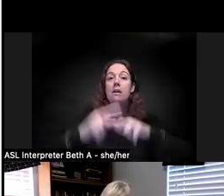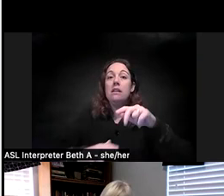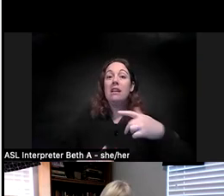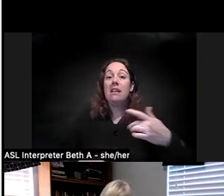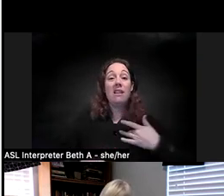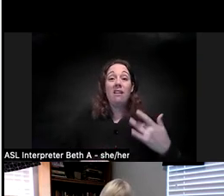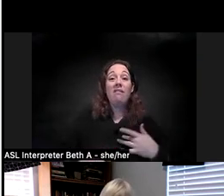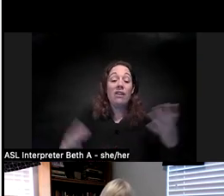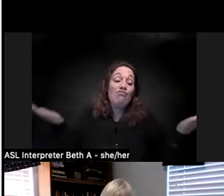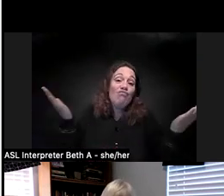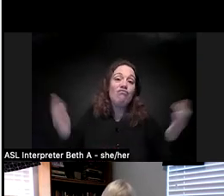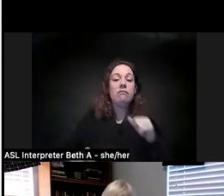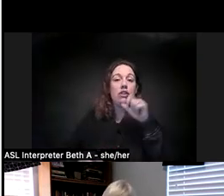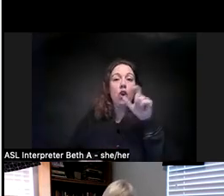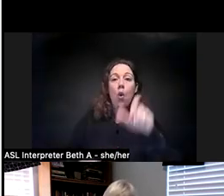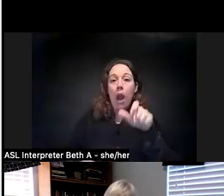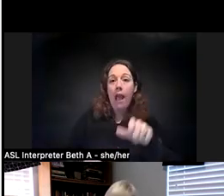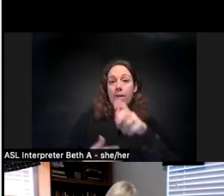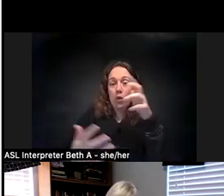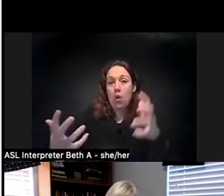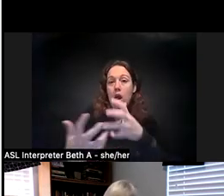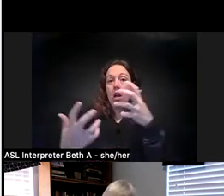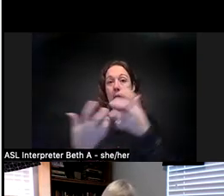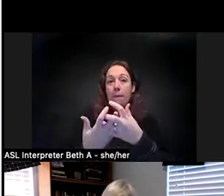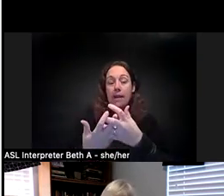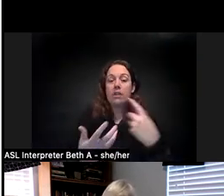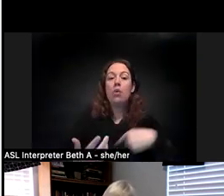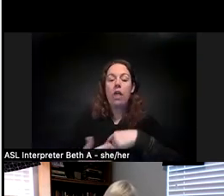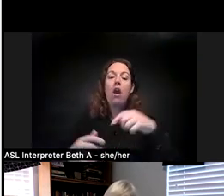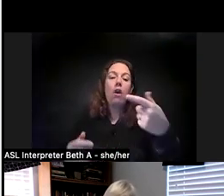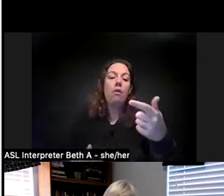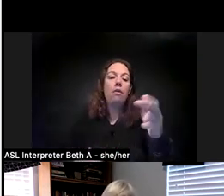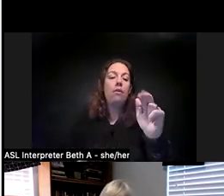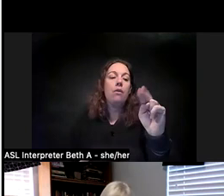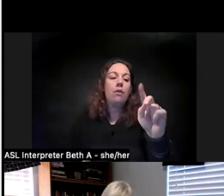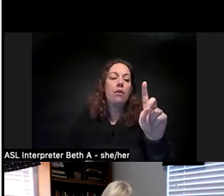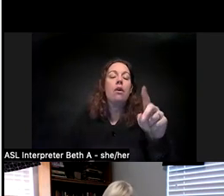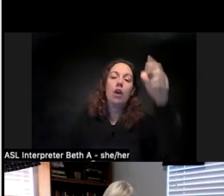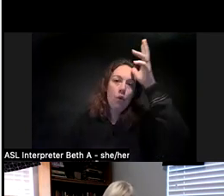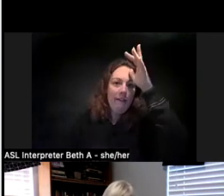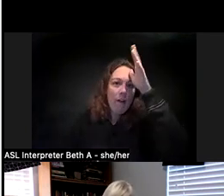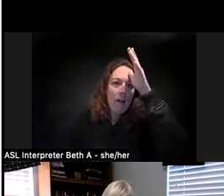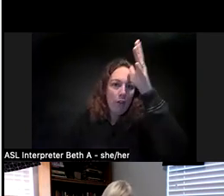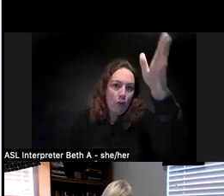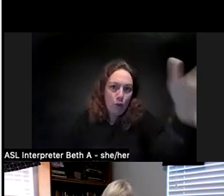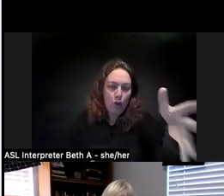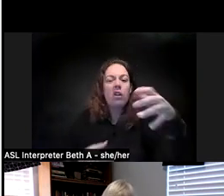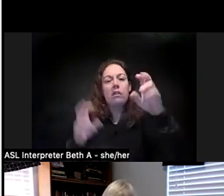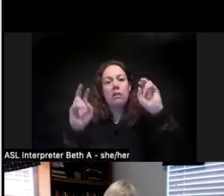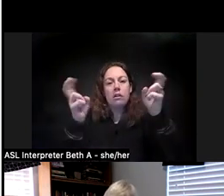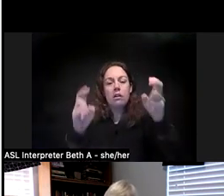for accessibility. They feel that they are quote unquote grandfathered. And under the ADA and under Section